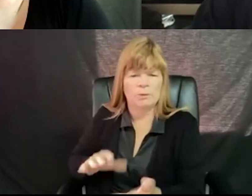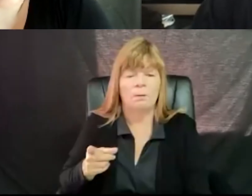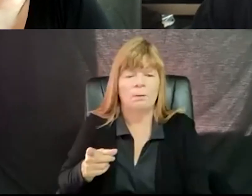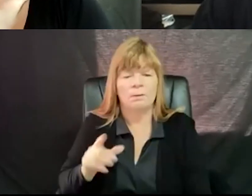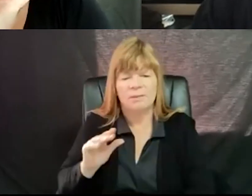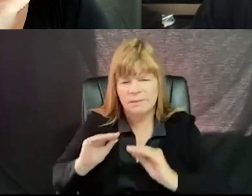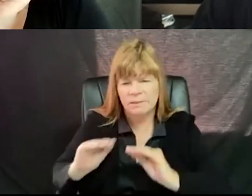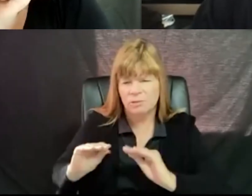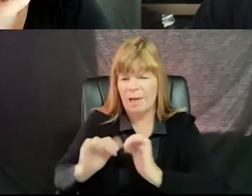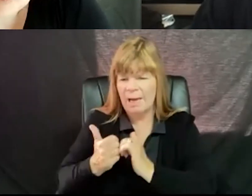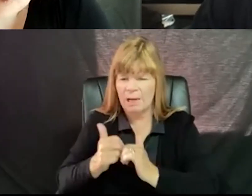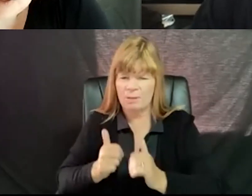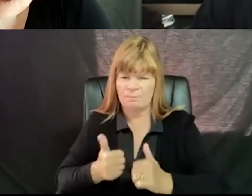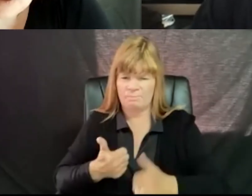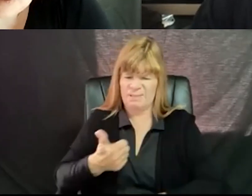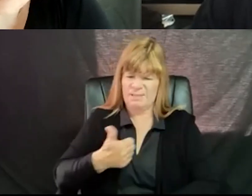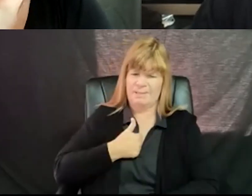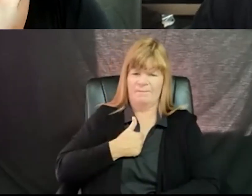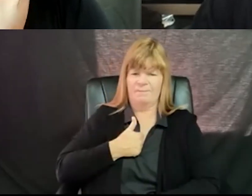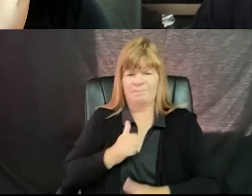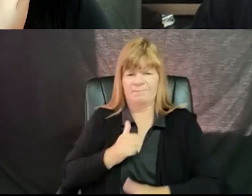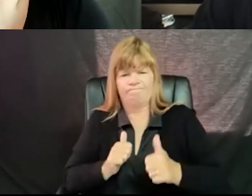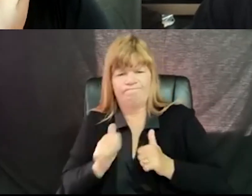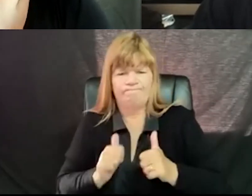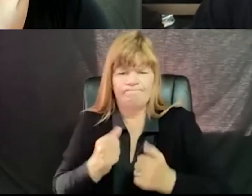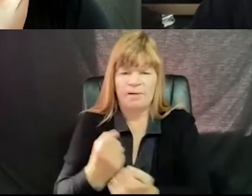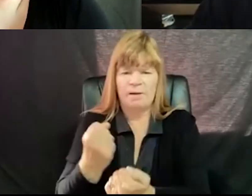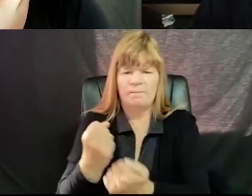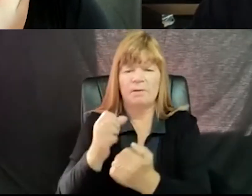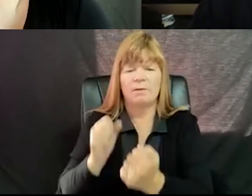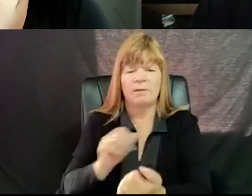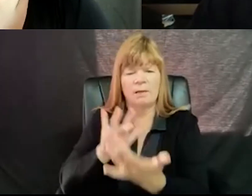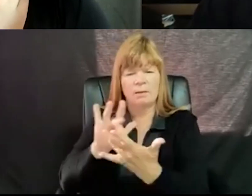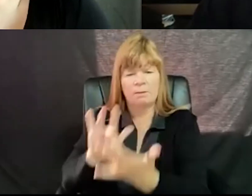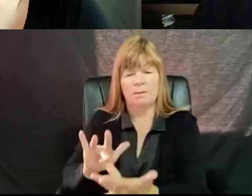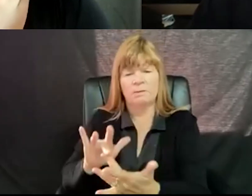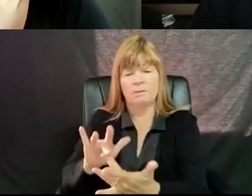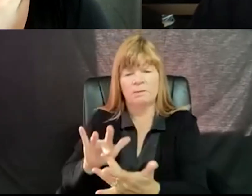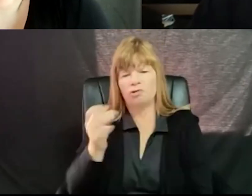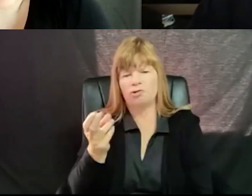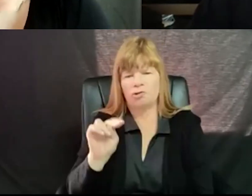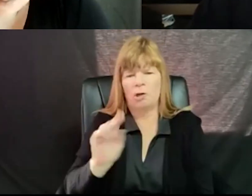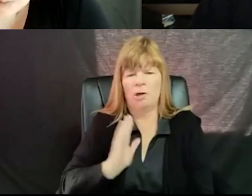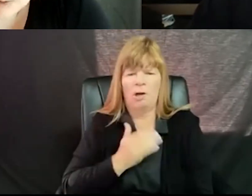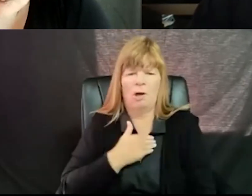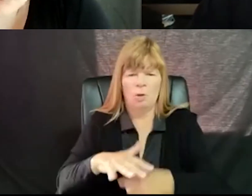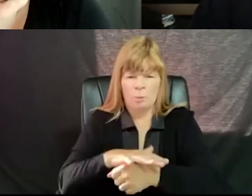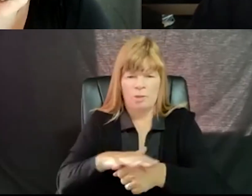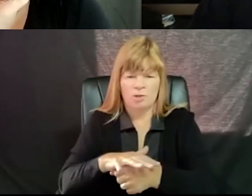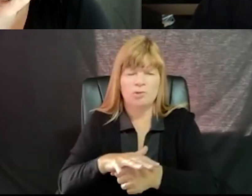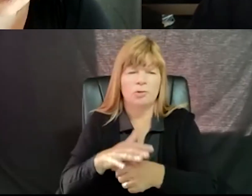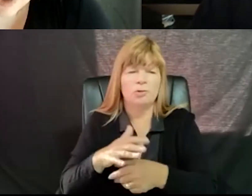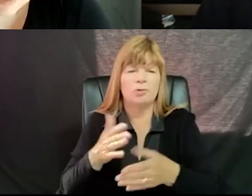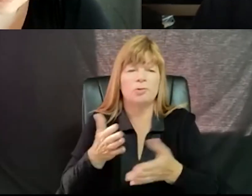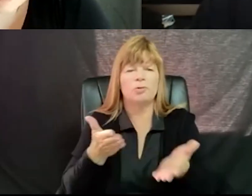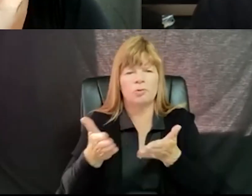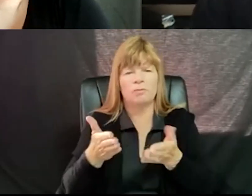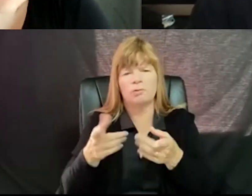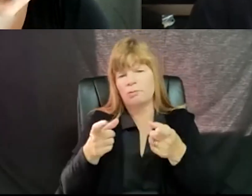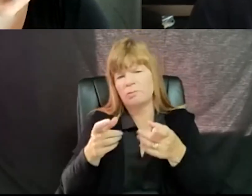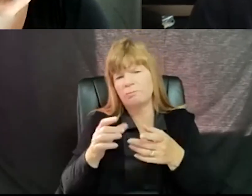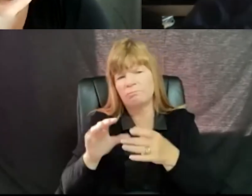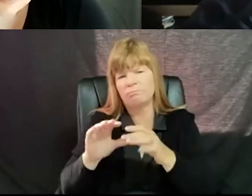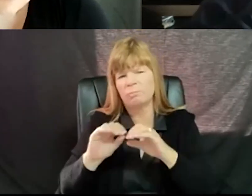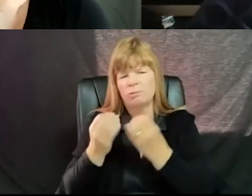teaching them how to advocate for themselves. You can reach out to John, our regional services coordinator, regional rep, that can give